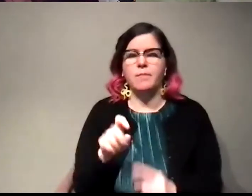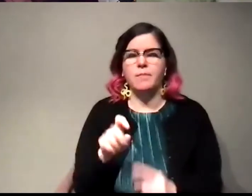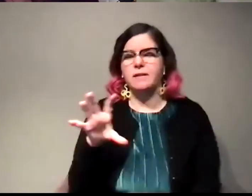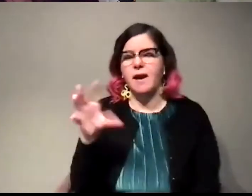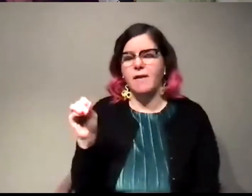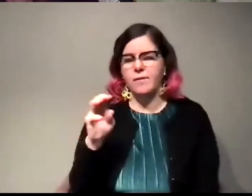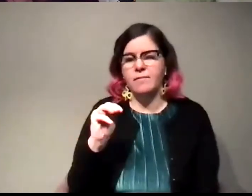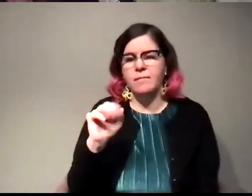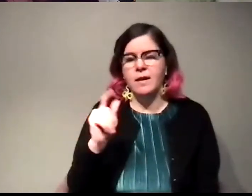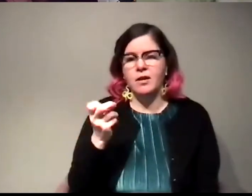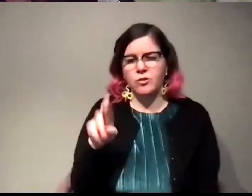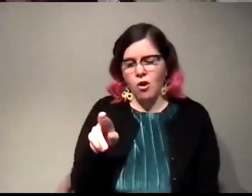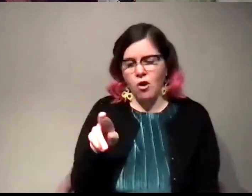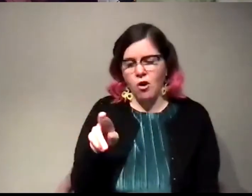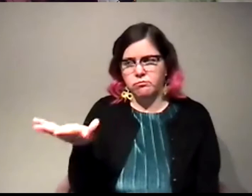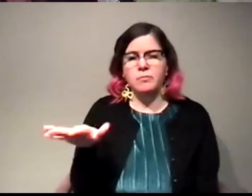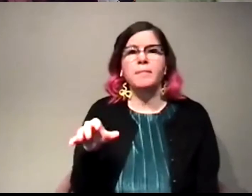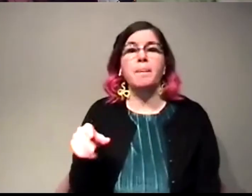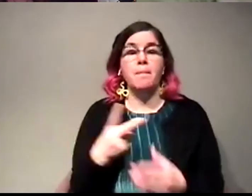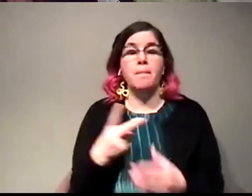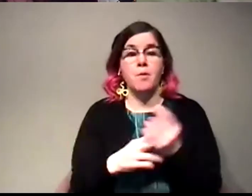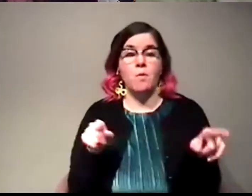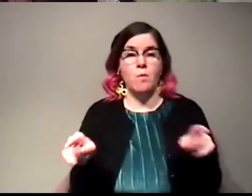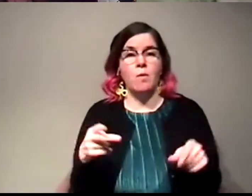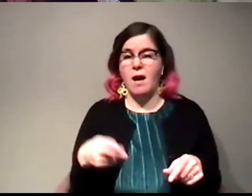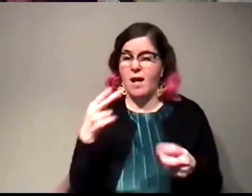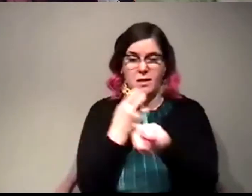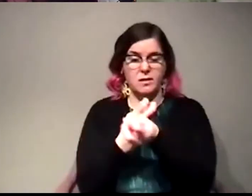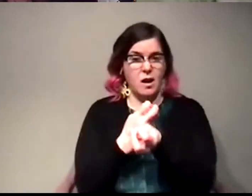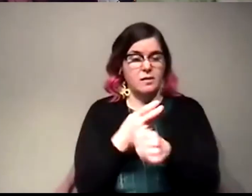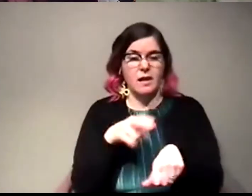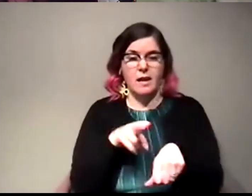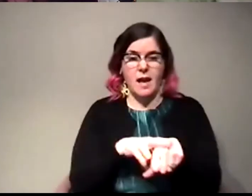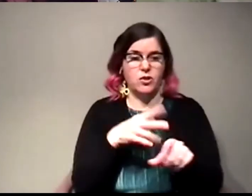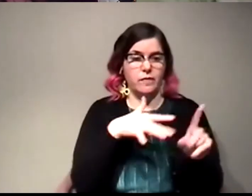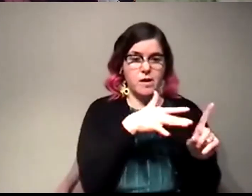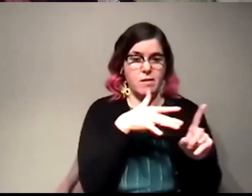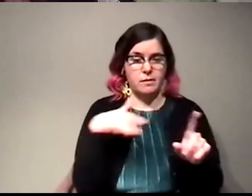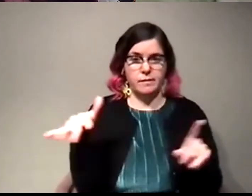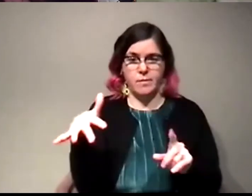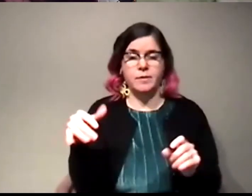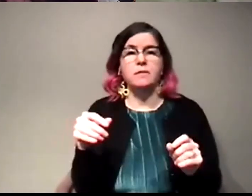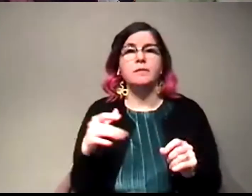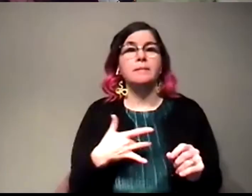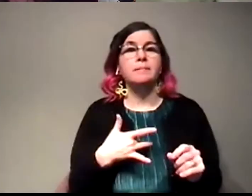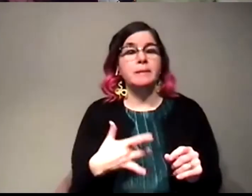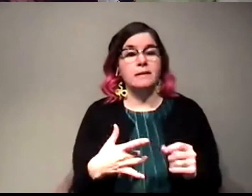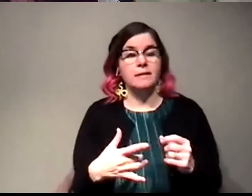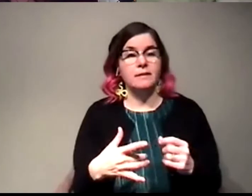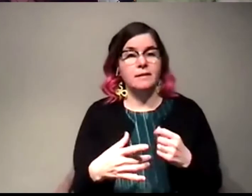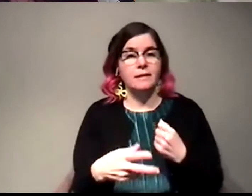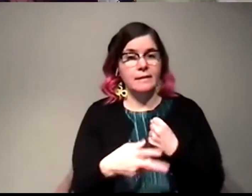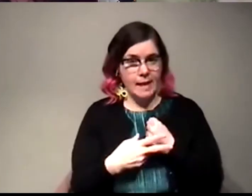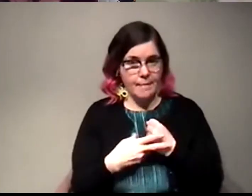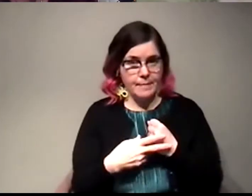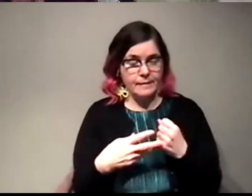cetera. And both of them are highly toxic in their natural environments, but generally in captivity, not so toxic.